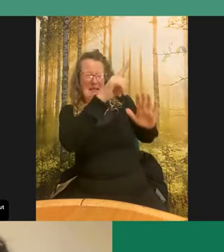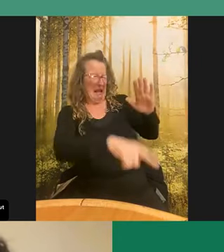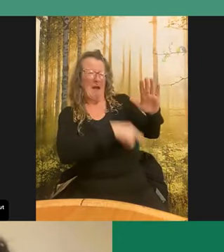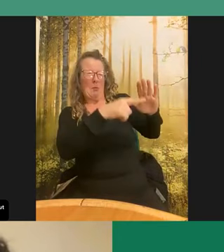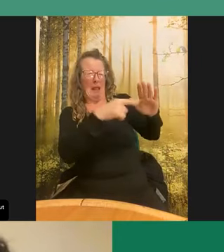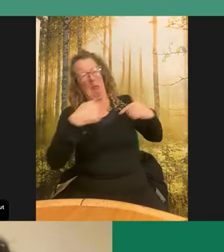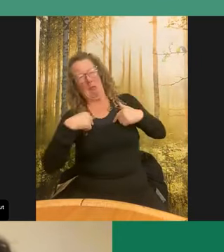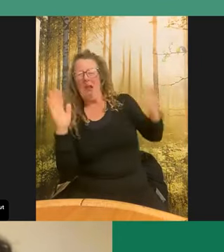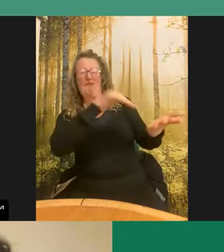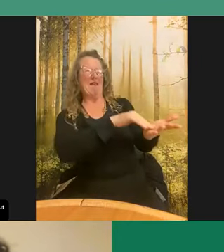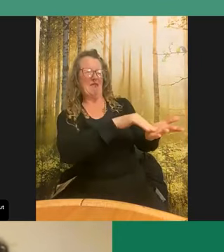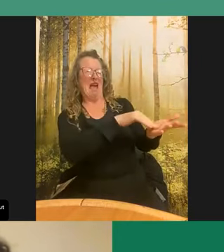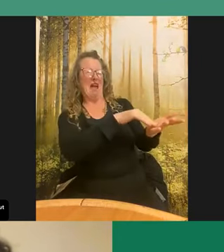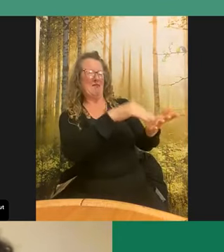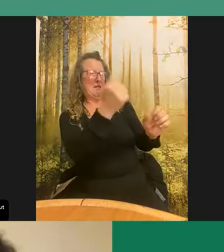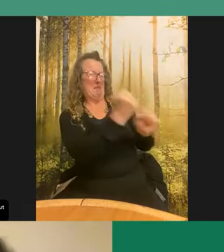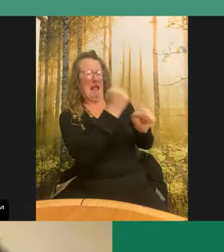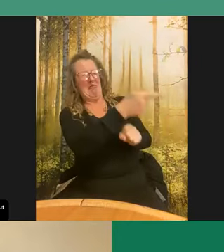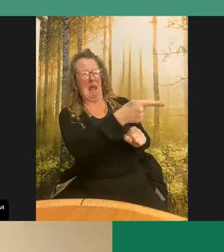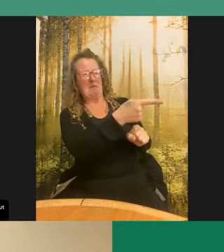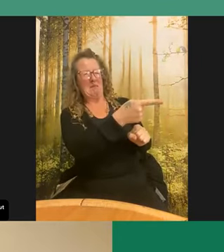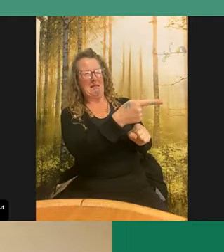that as a way of kind of undoing